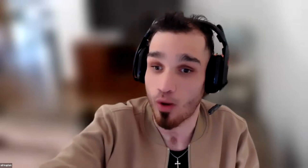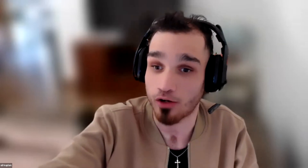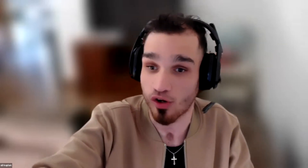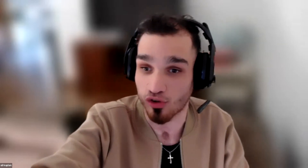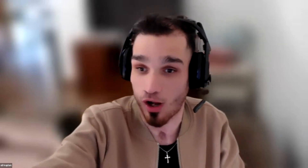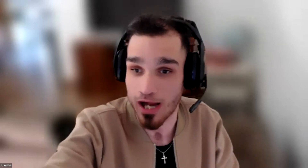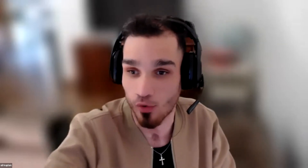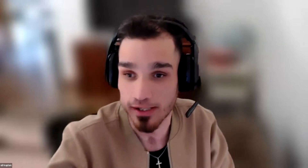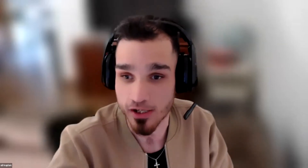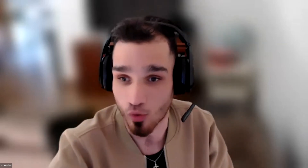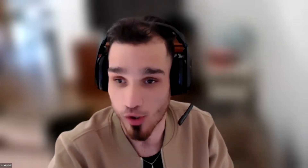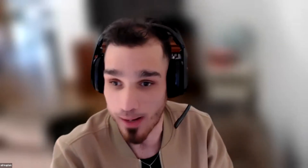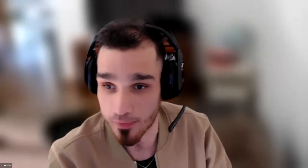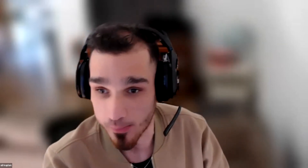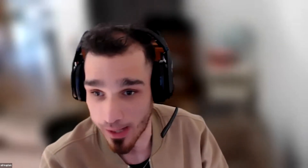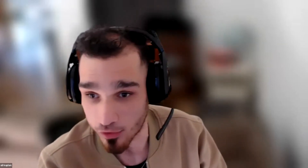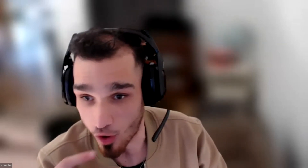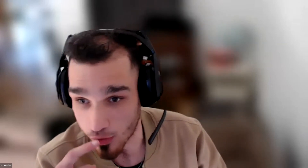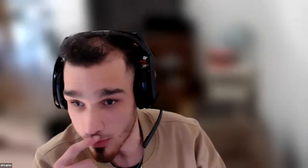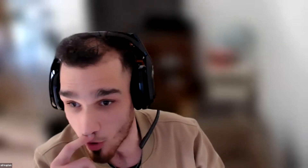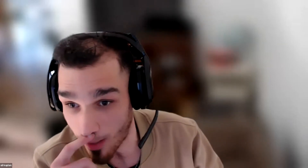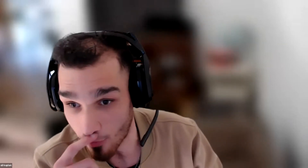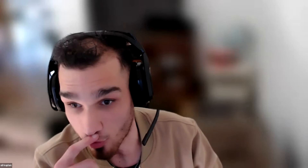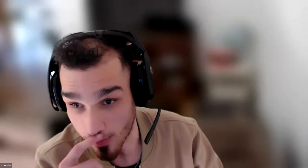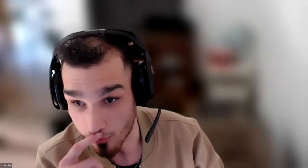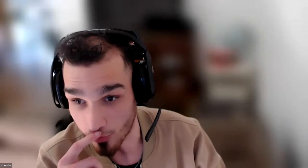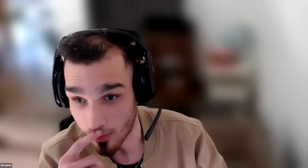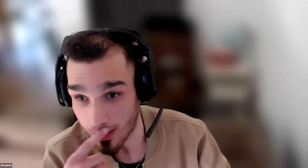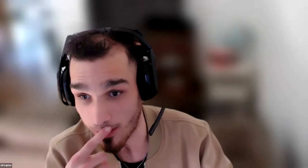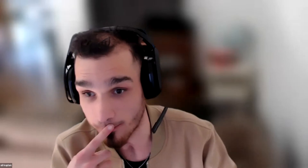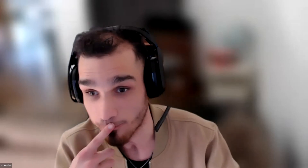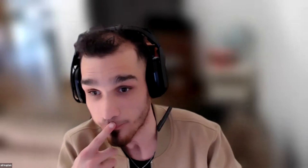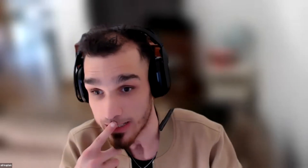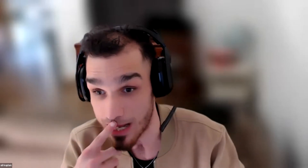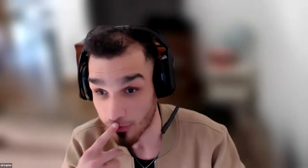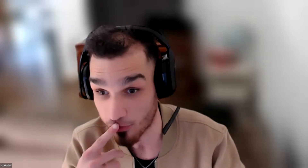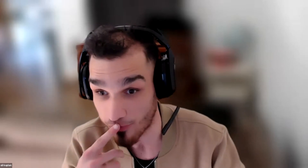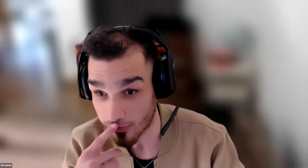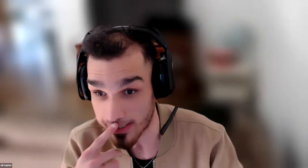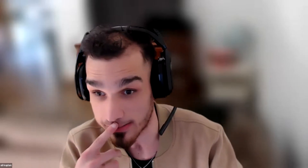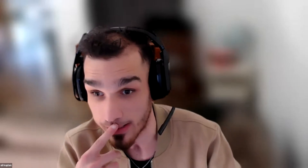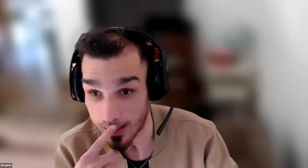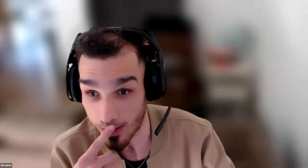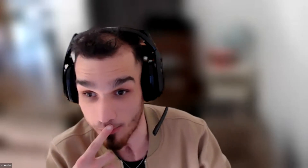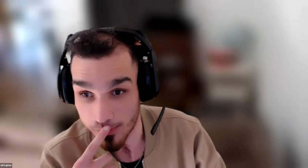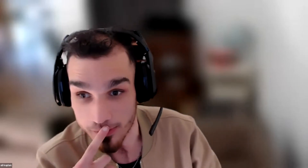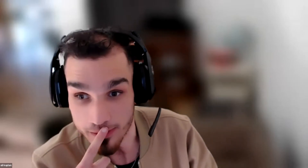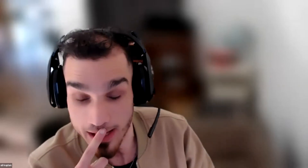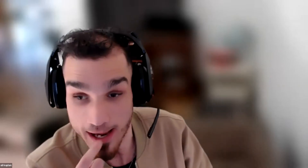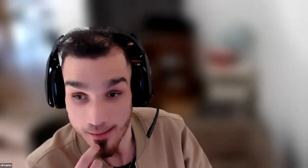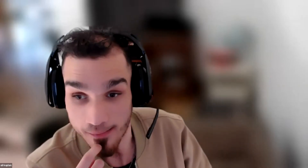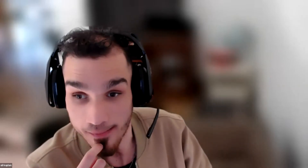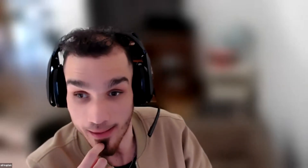There is one question. Hi, Ollie, can you talk about the impact on your biological parents? Hesitance to vaccine.